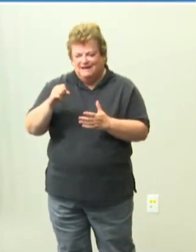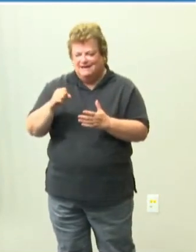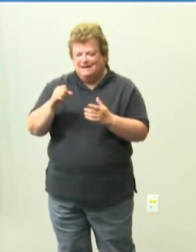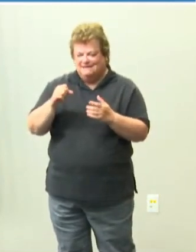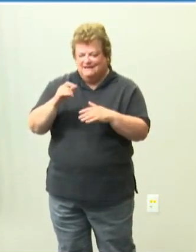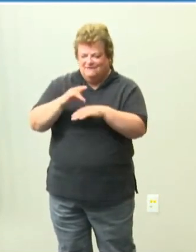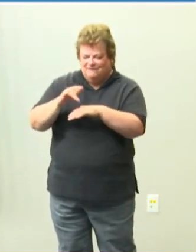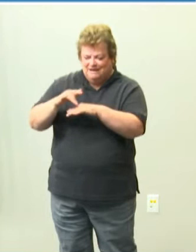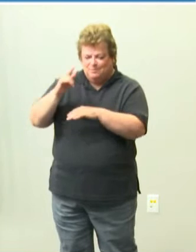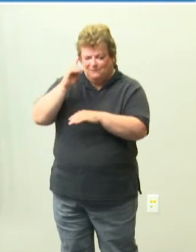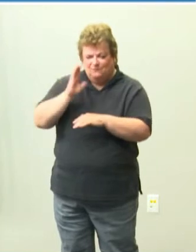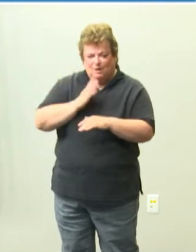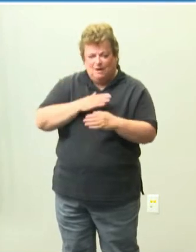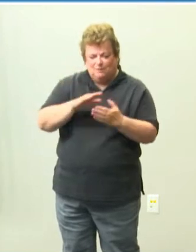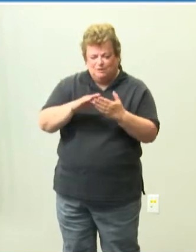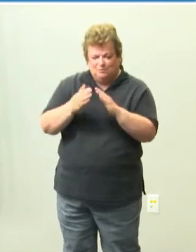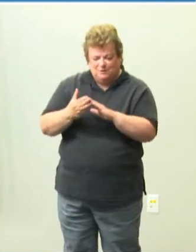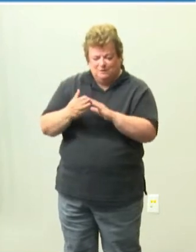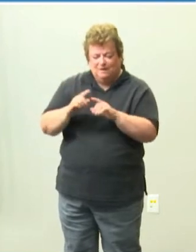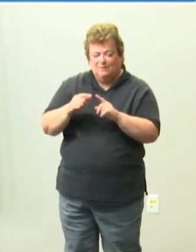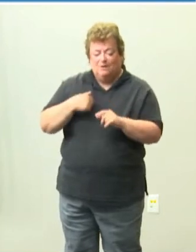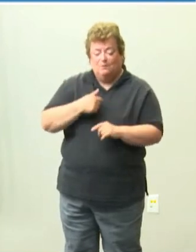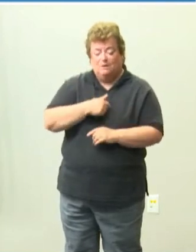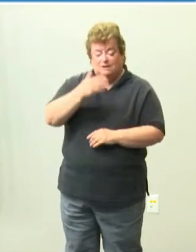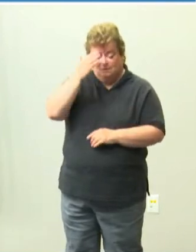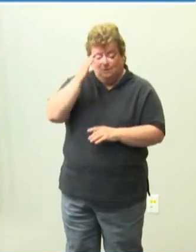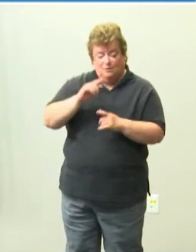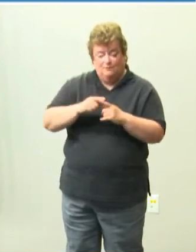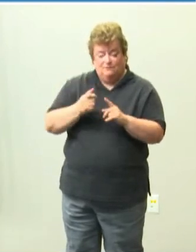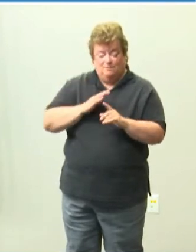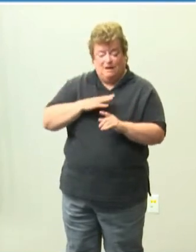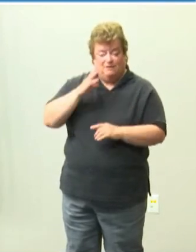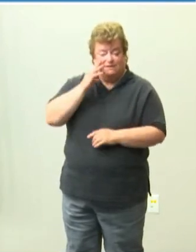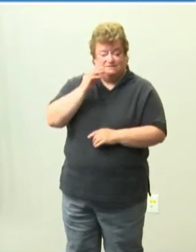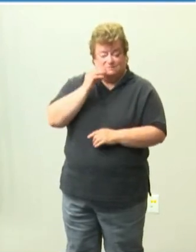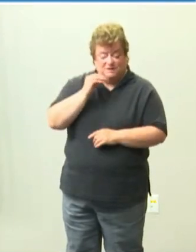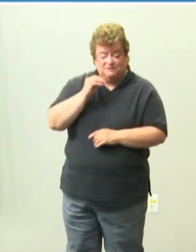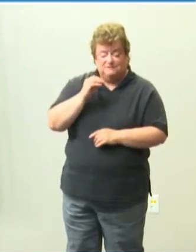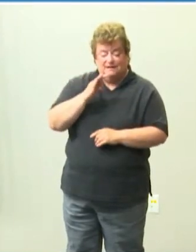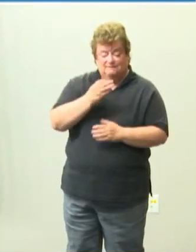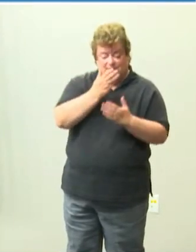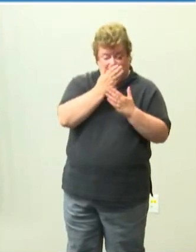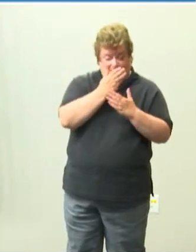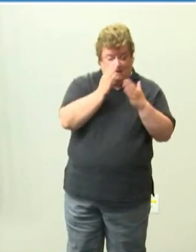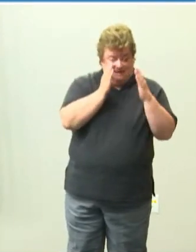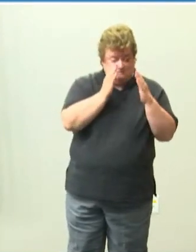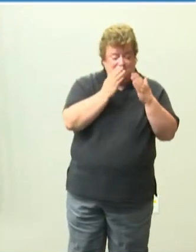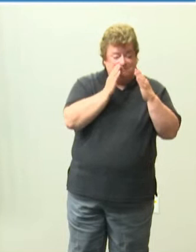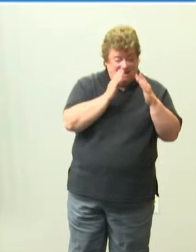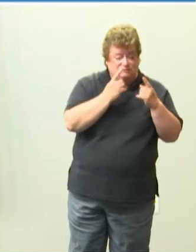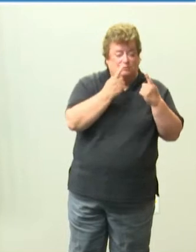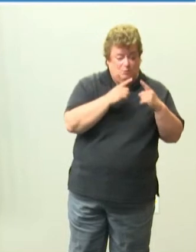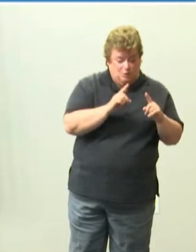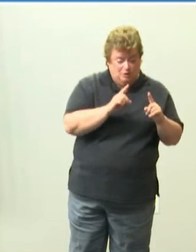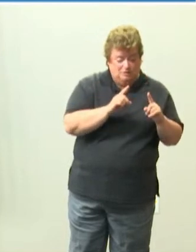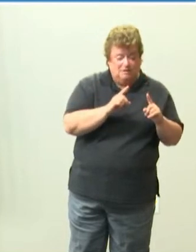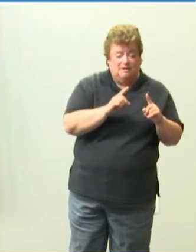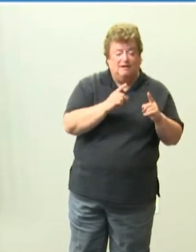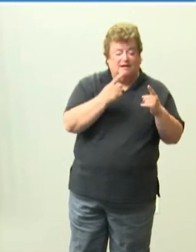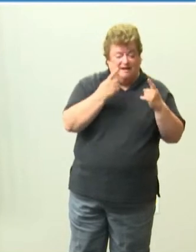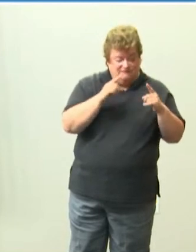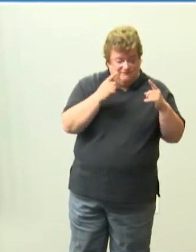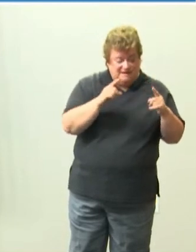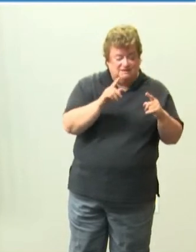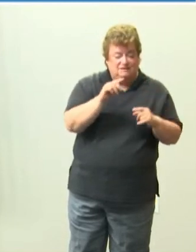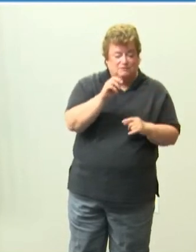situation. But what we do know from our experience using masks is that masks do work, and they are an effective